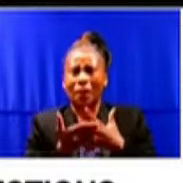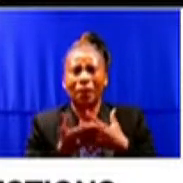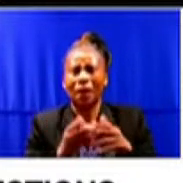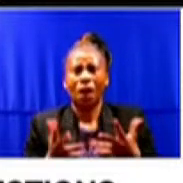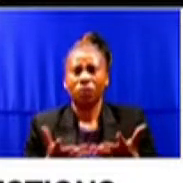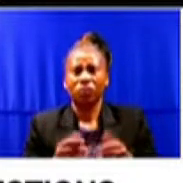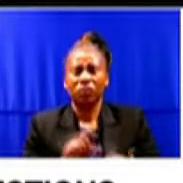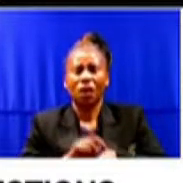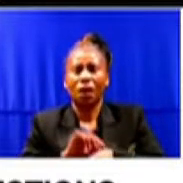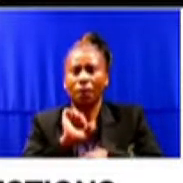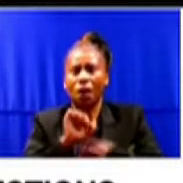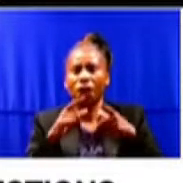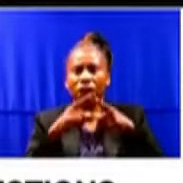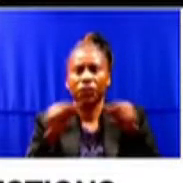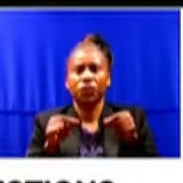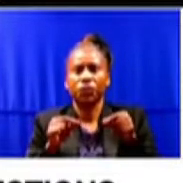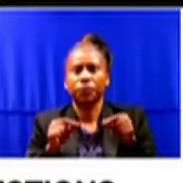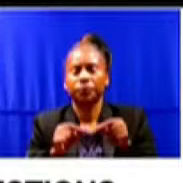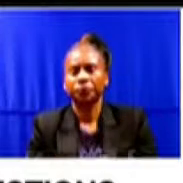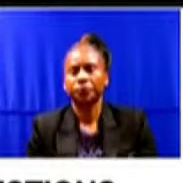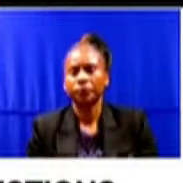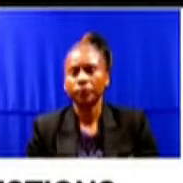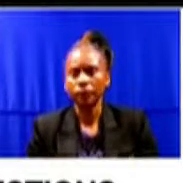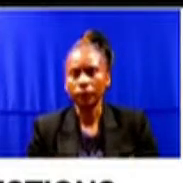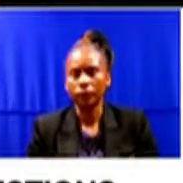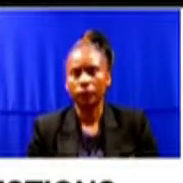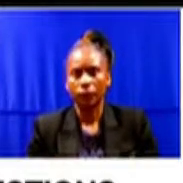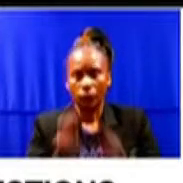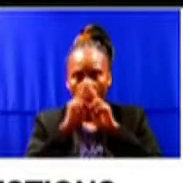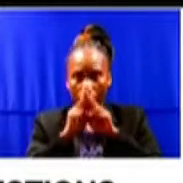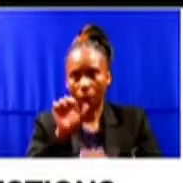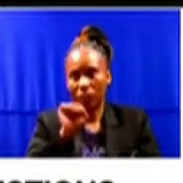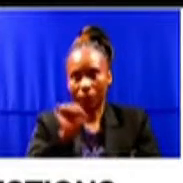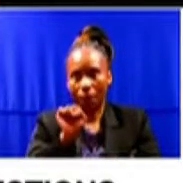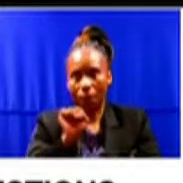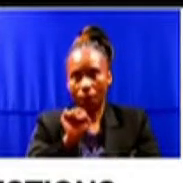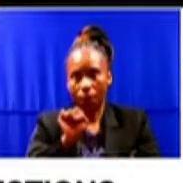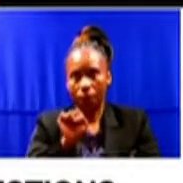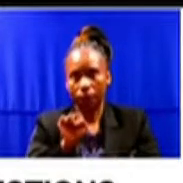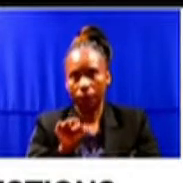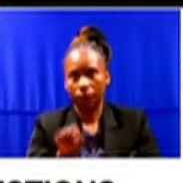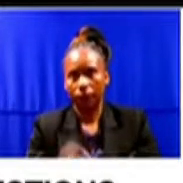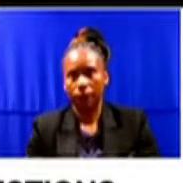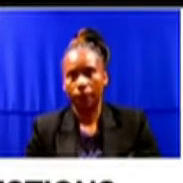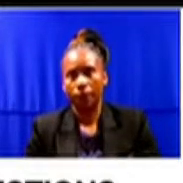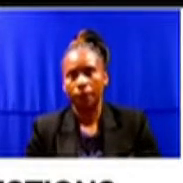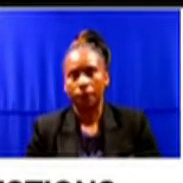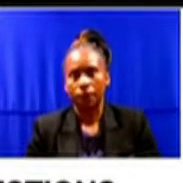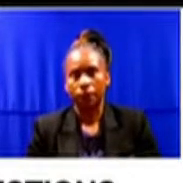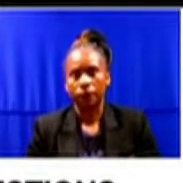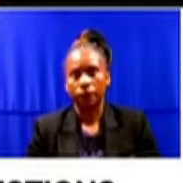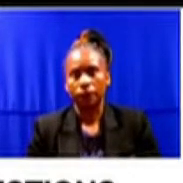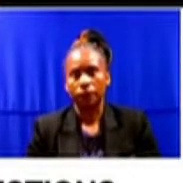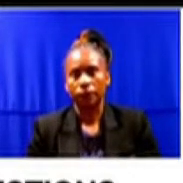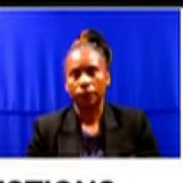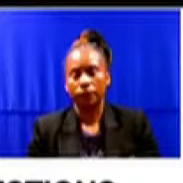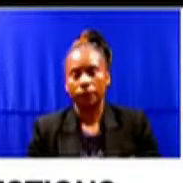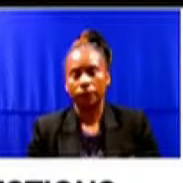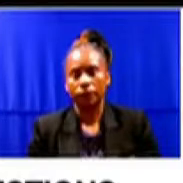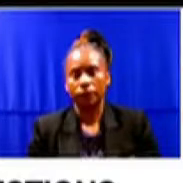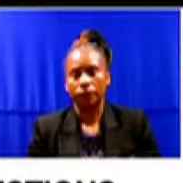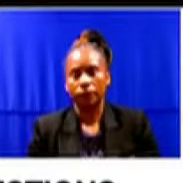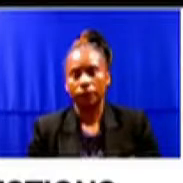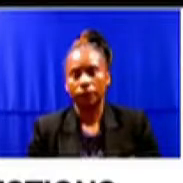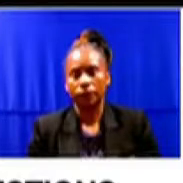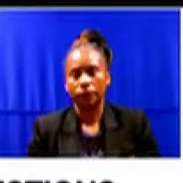a pandemic that requires intervention. Honorable Shivambo. Why is there no budget that is allocated to the rollout of the vaccine Honorable program?